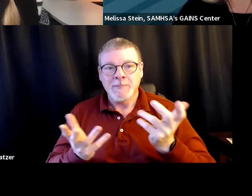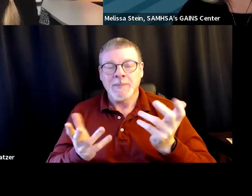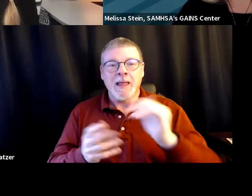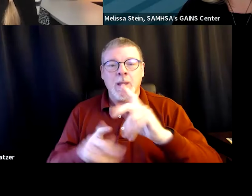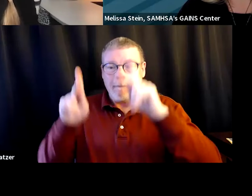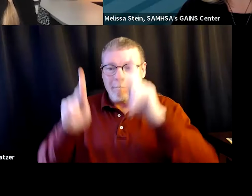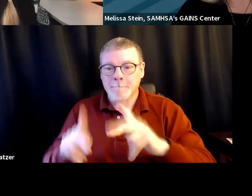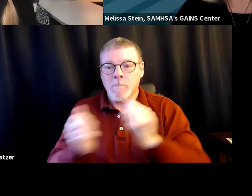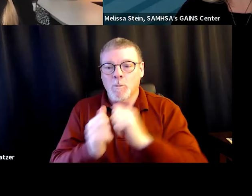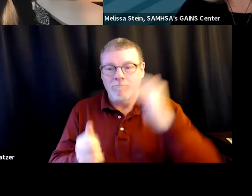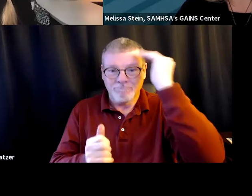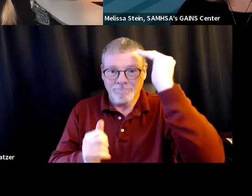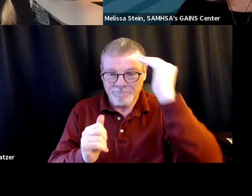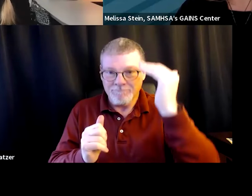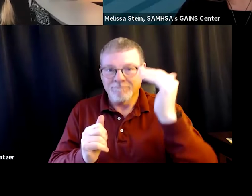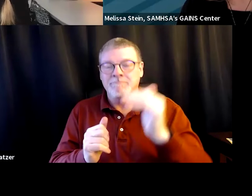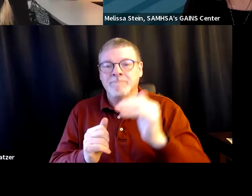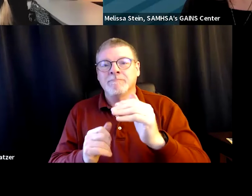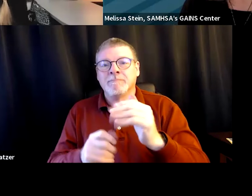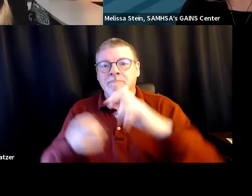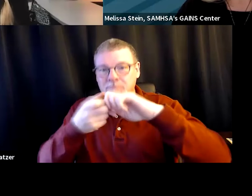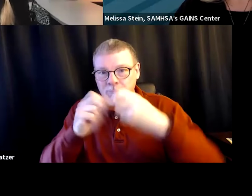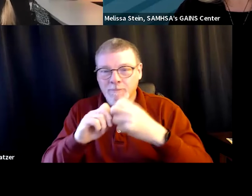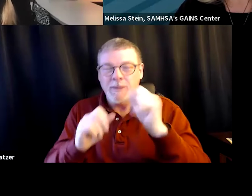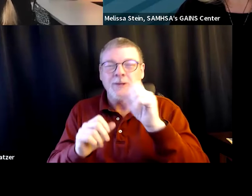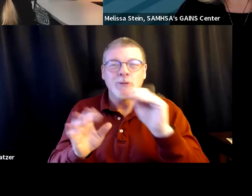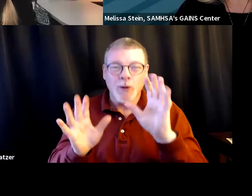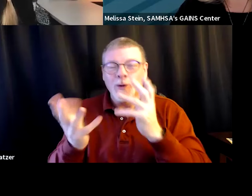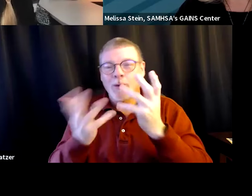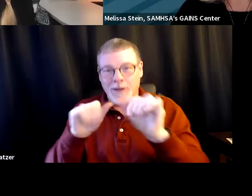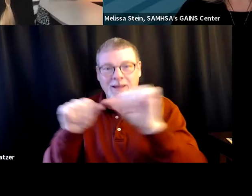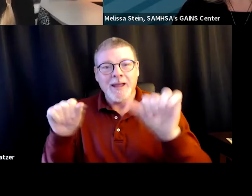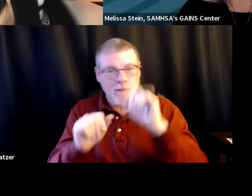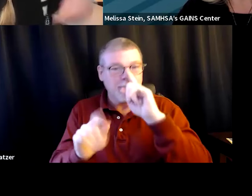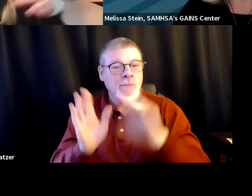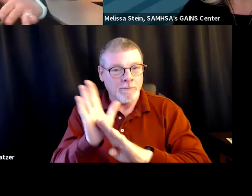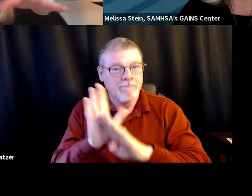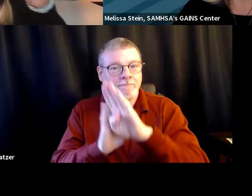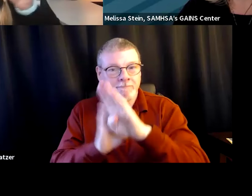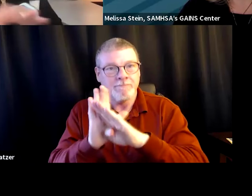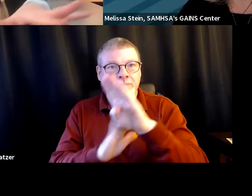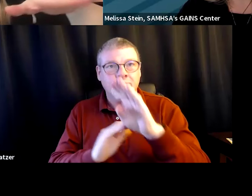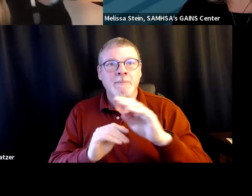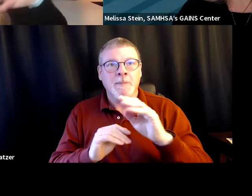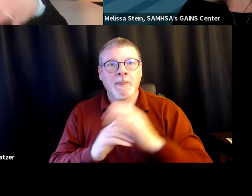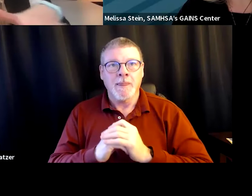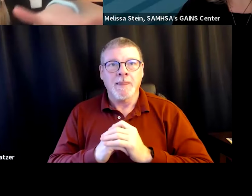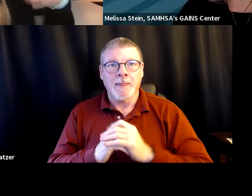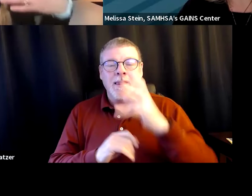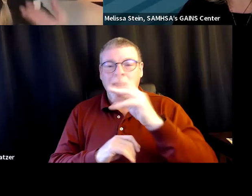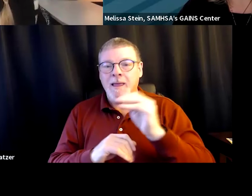and an ostomy bag. So that's an area for further development alongside these other kind of parallel